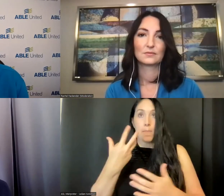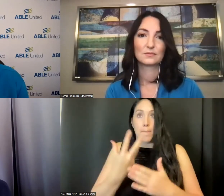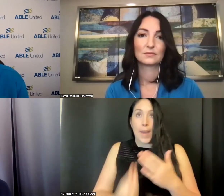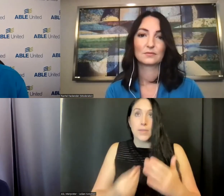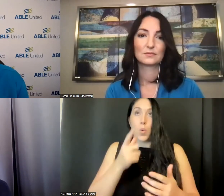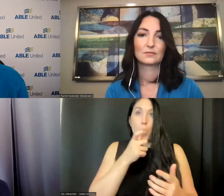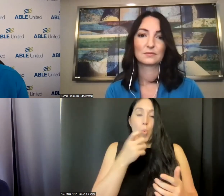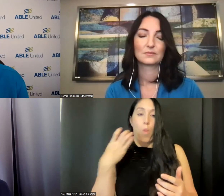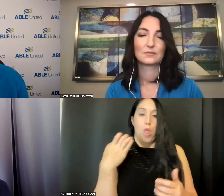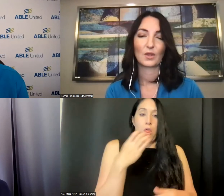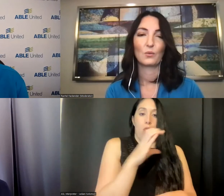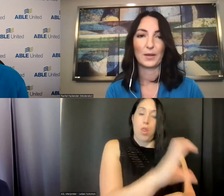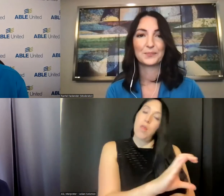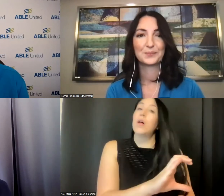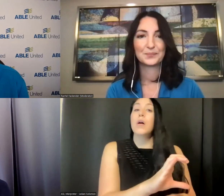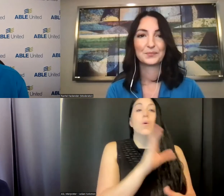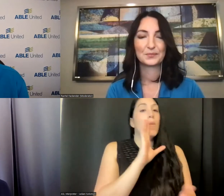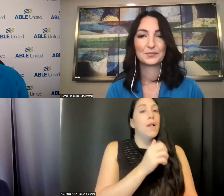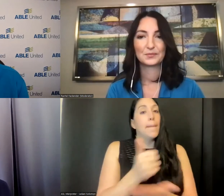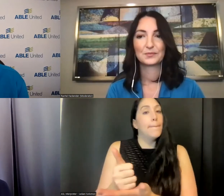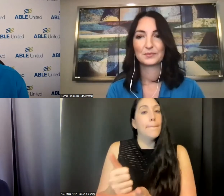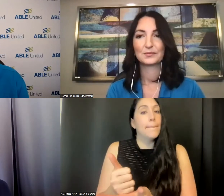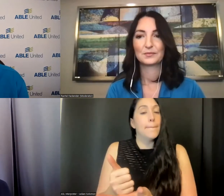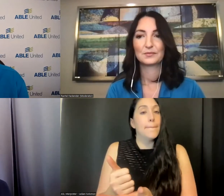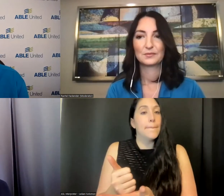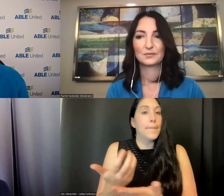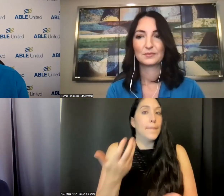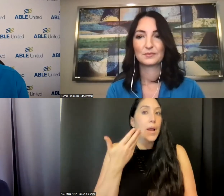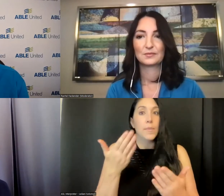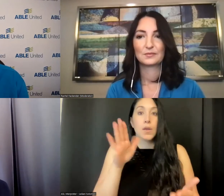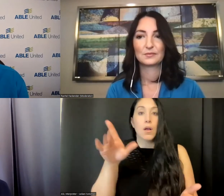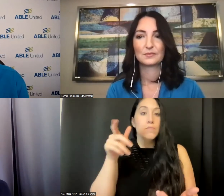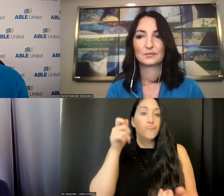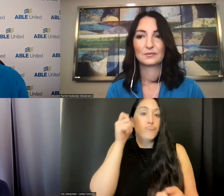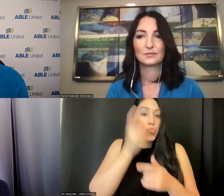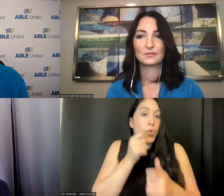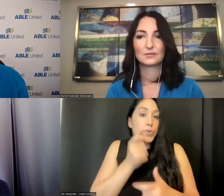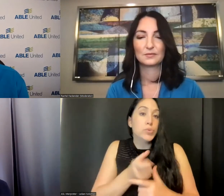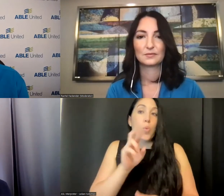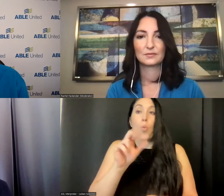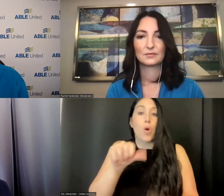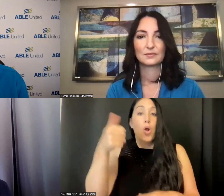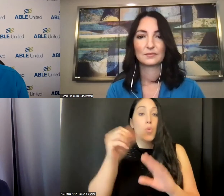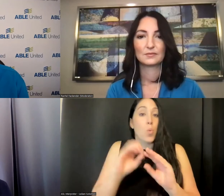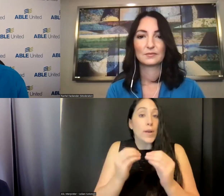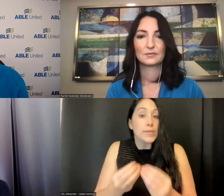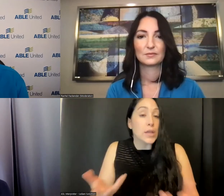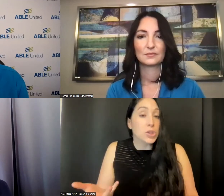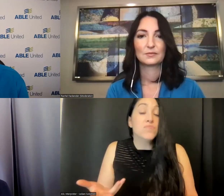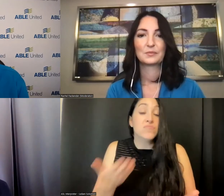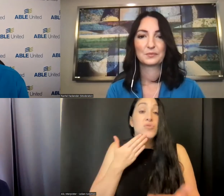line that's going to assist my family member, whether that be a sibling or an organization? And the great news